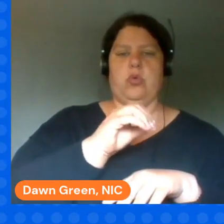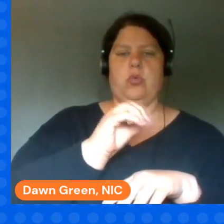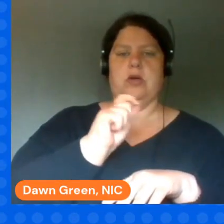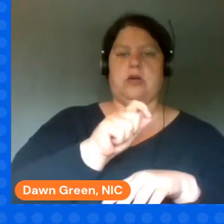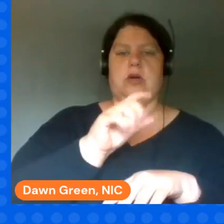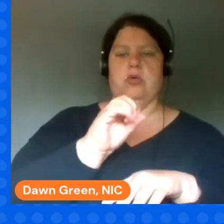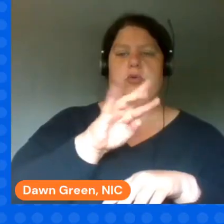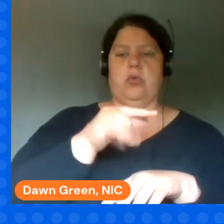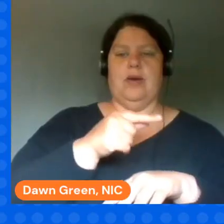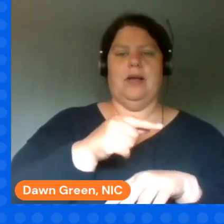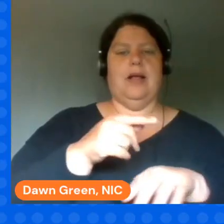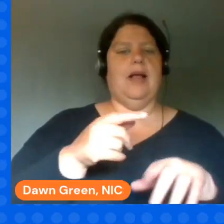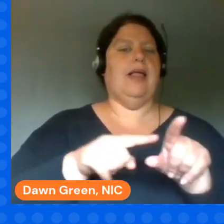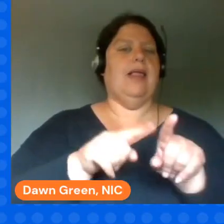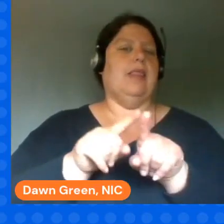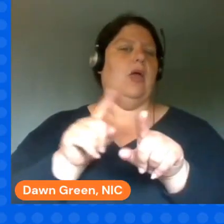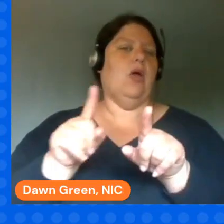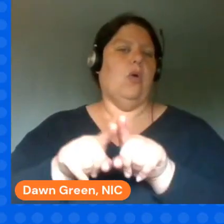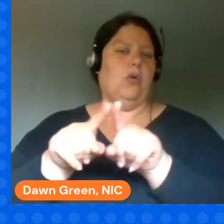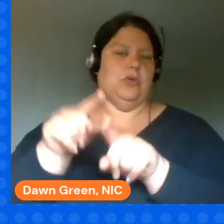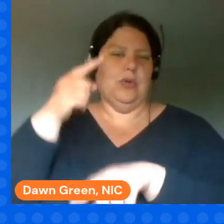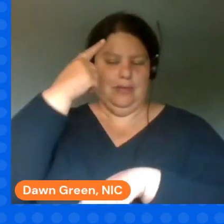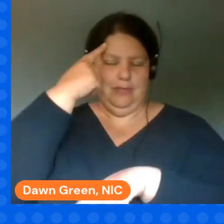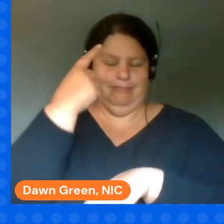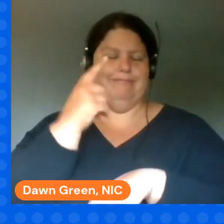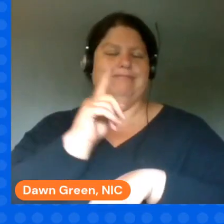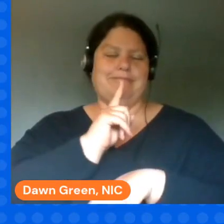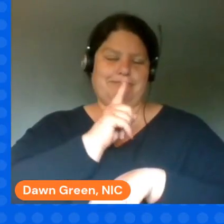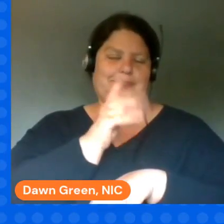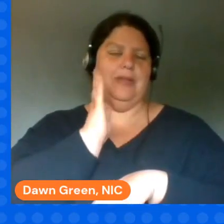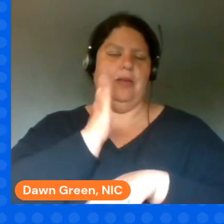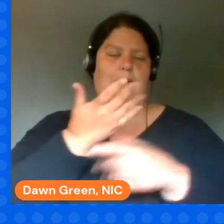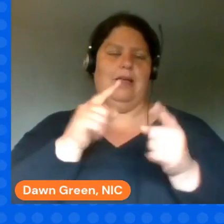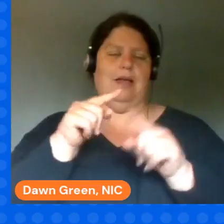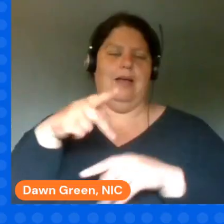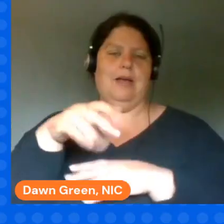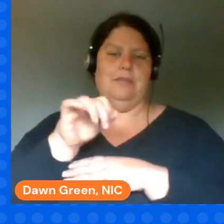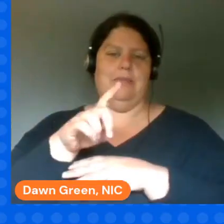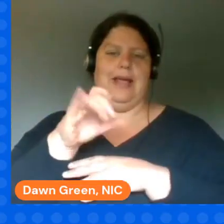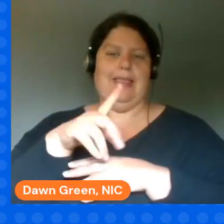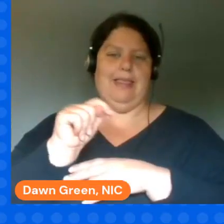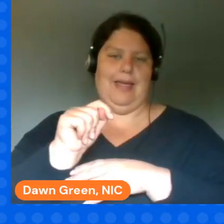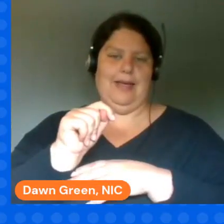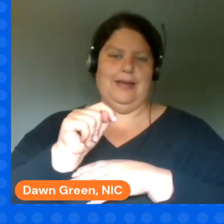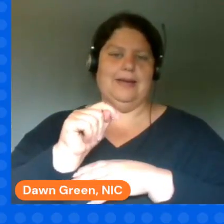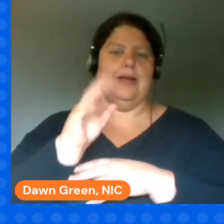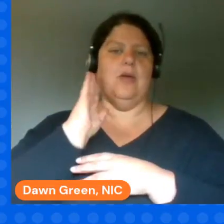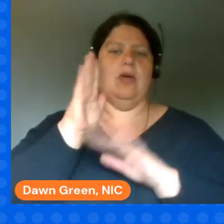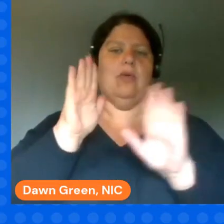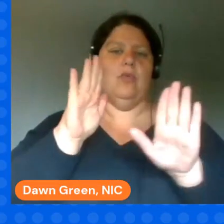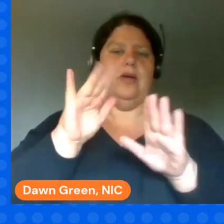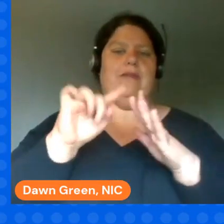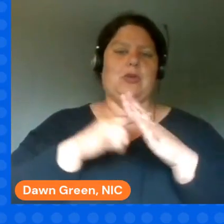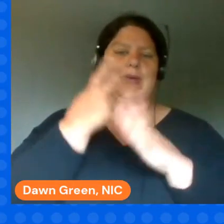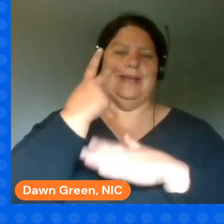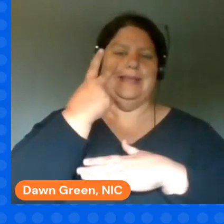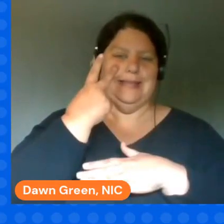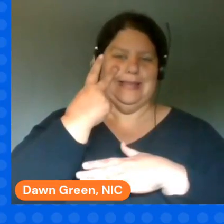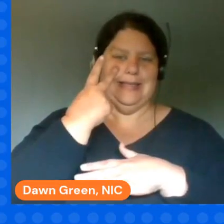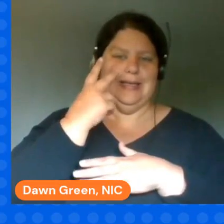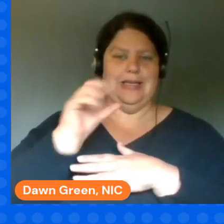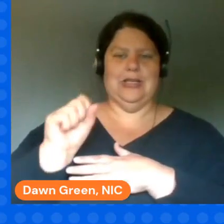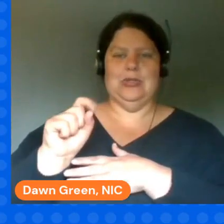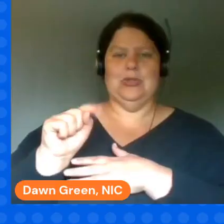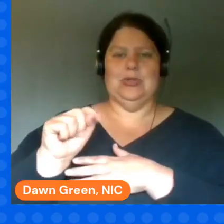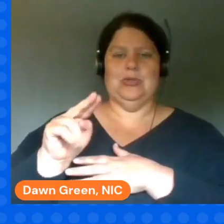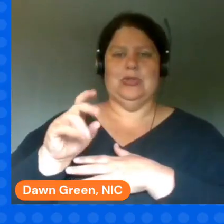on Padlet. Now that Padlet offers the ability to upload OctoStudio projects, it'll be really wonderful to start to see some studios emerge there where